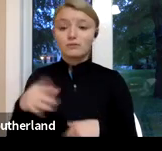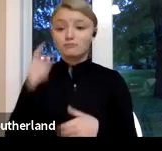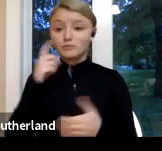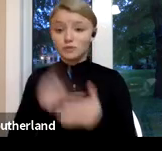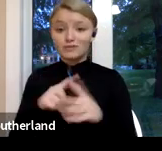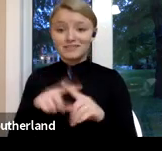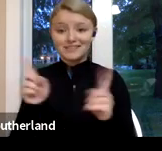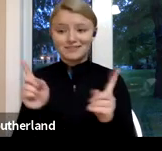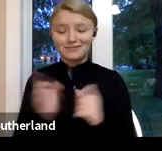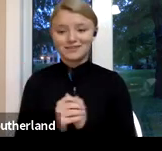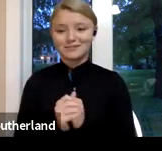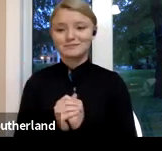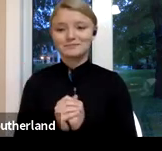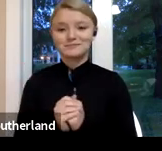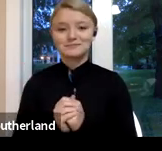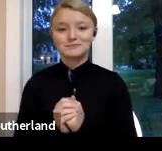difference.